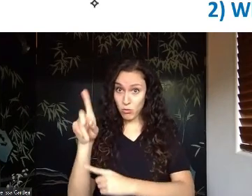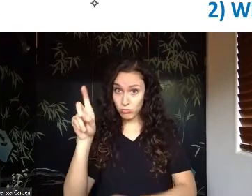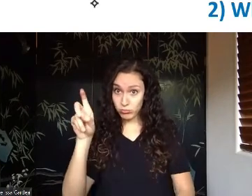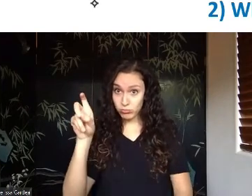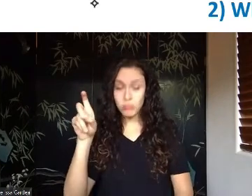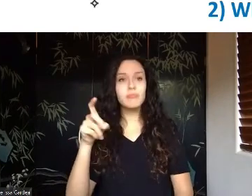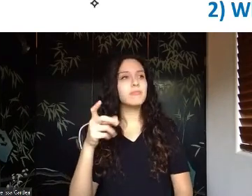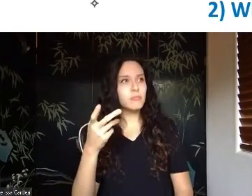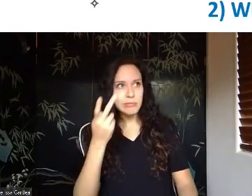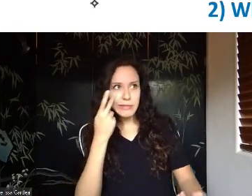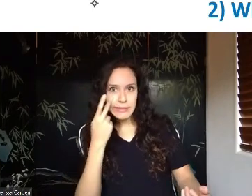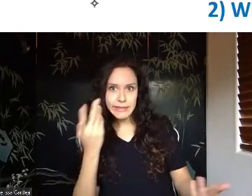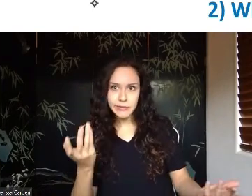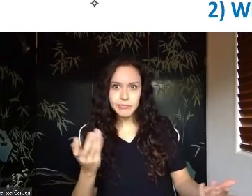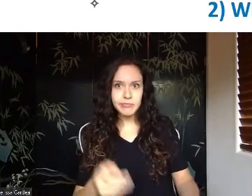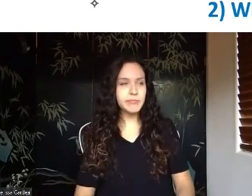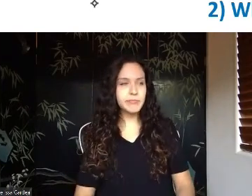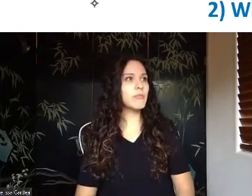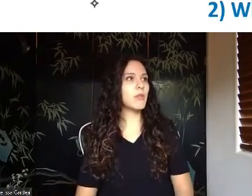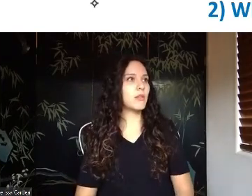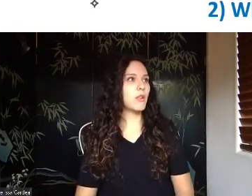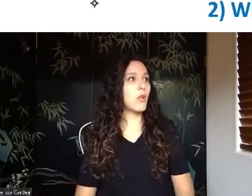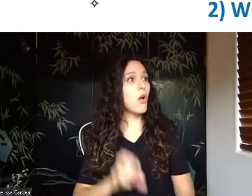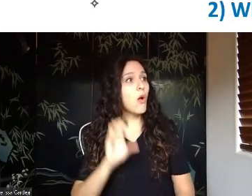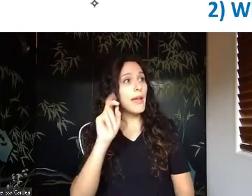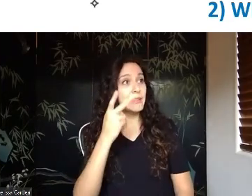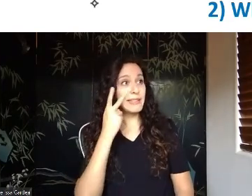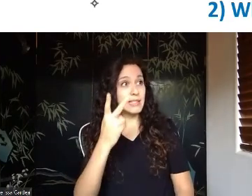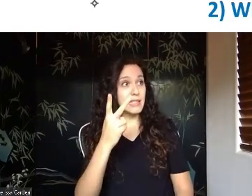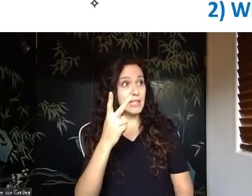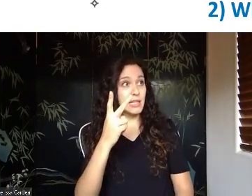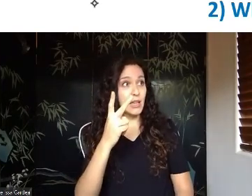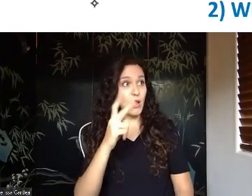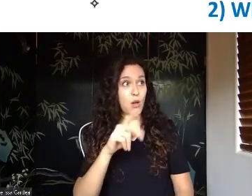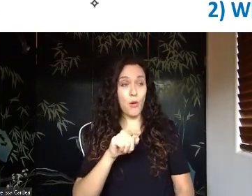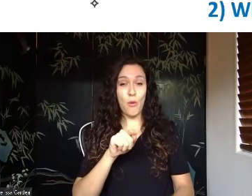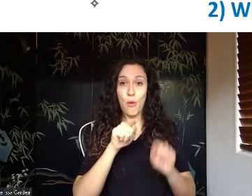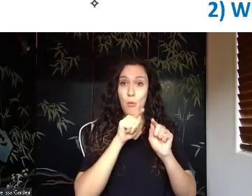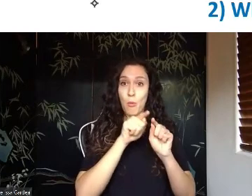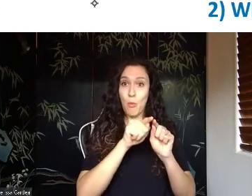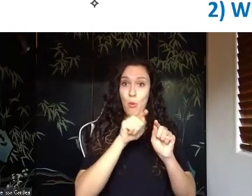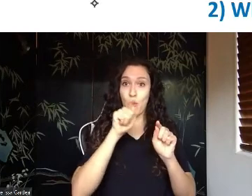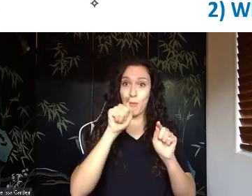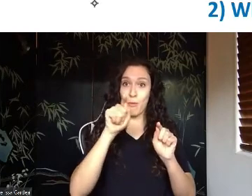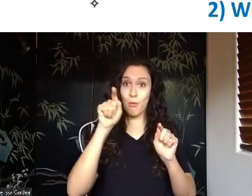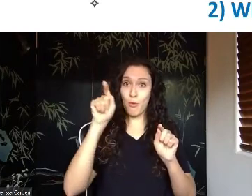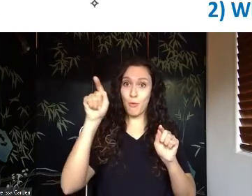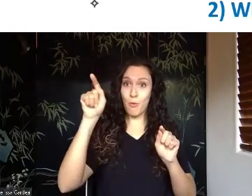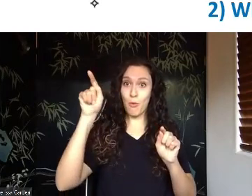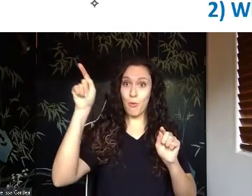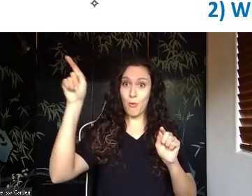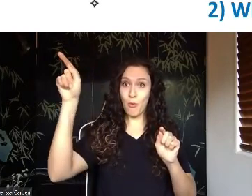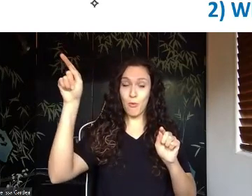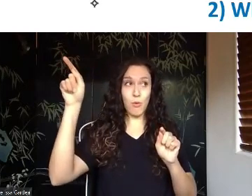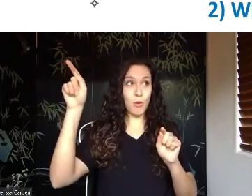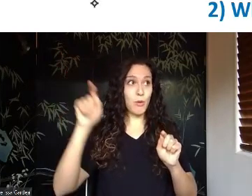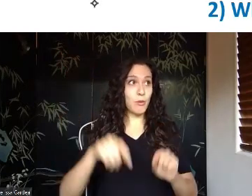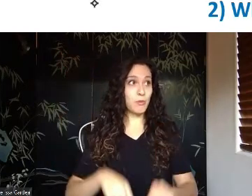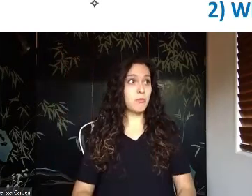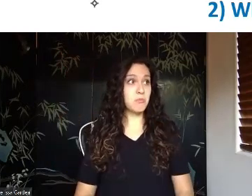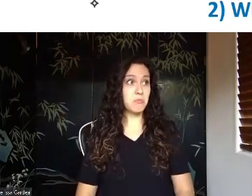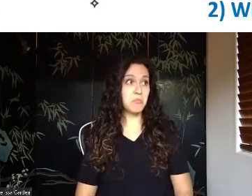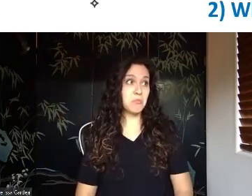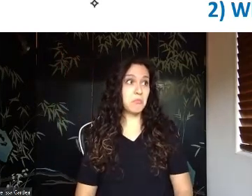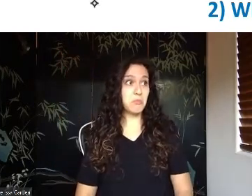How do you know? Okay, well, let's check to see if it's proportional. All right, so I see a point here, point